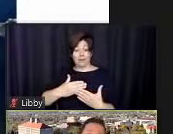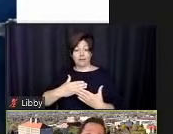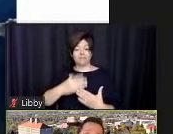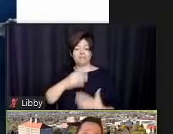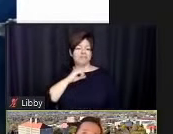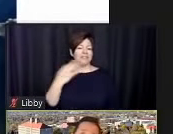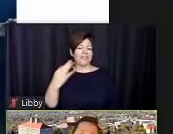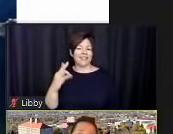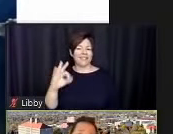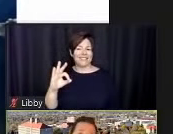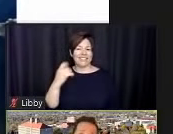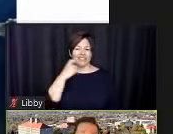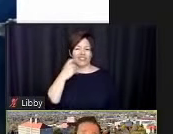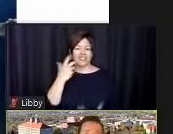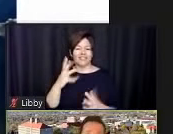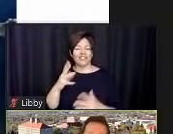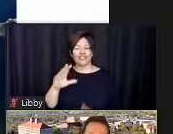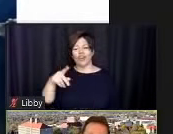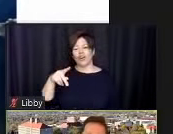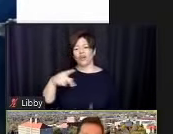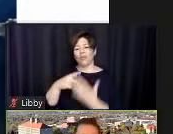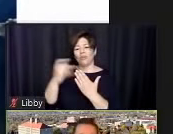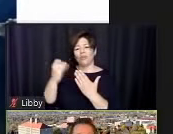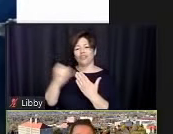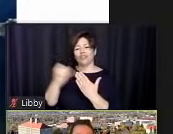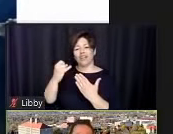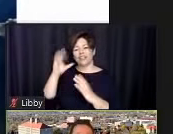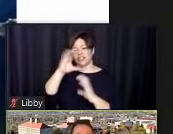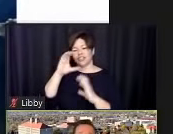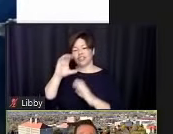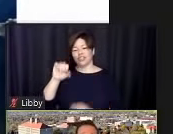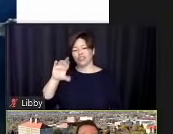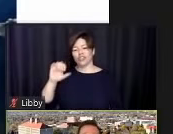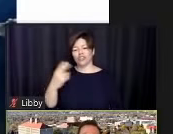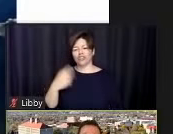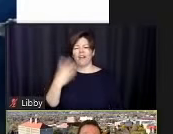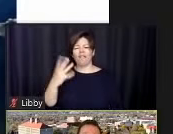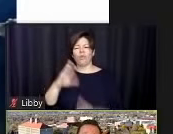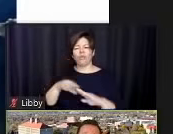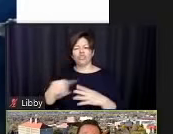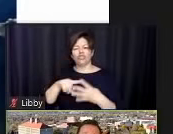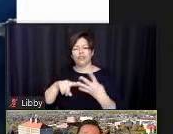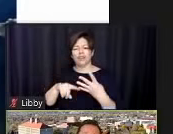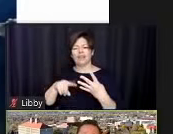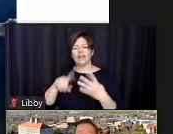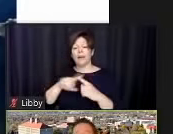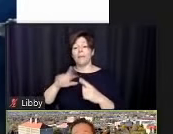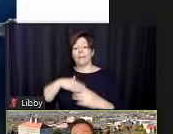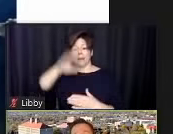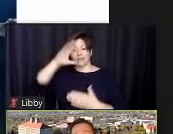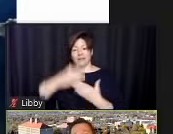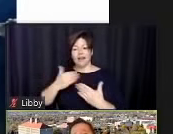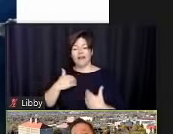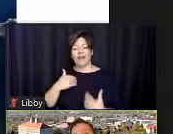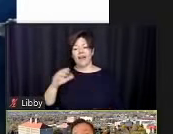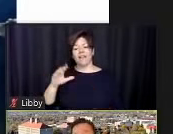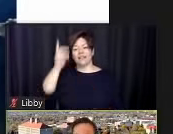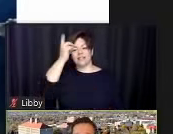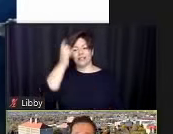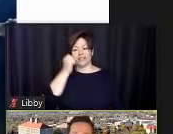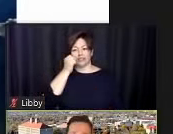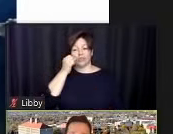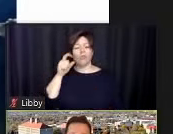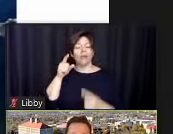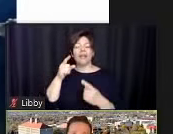just finished Project Search, has Down syndrome, and I have four children. Nolan has Down syndrome. Nolan was fully